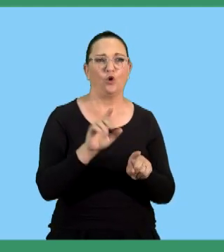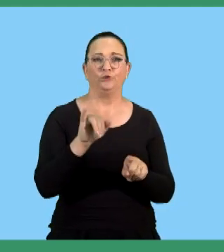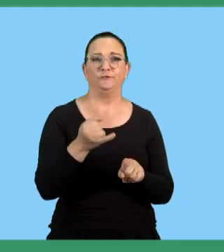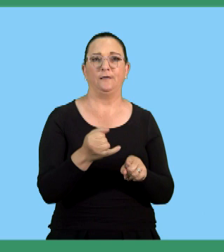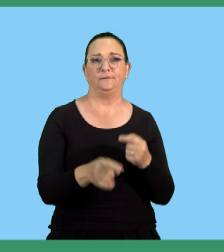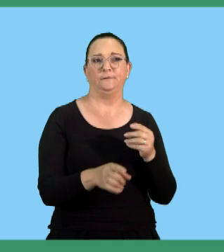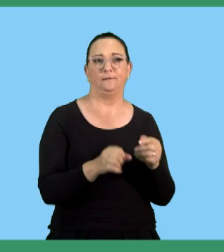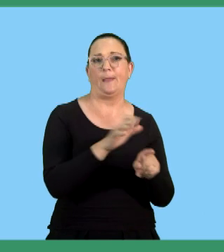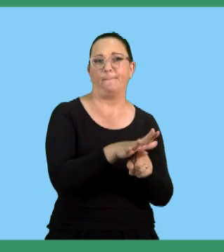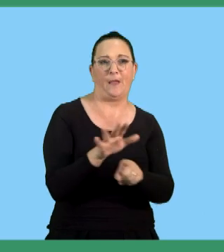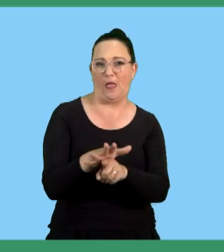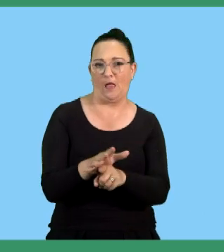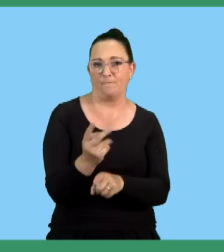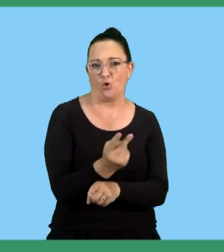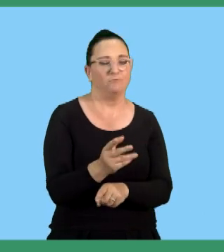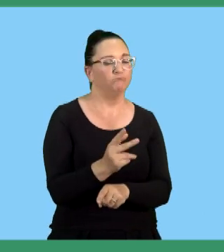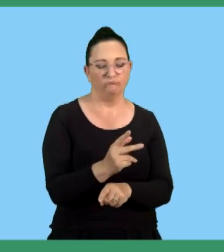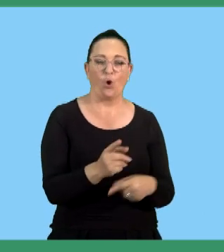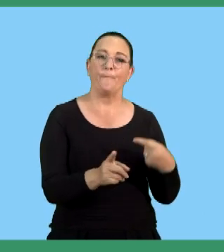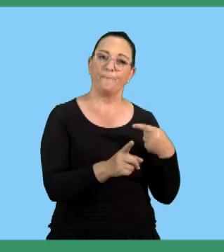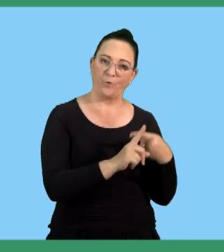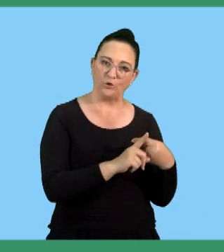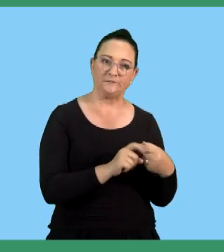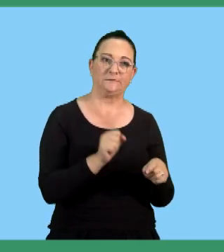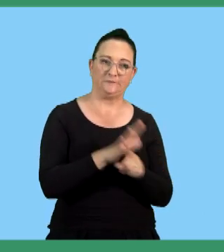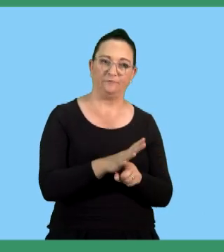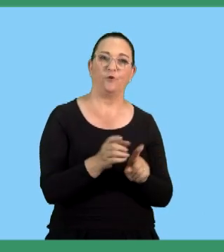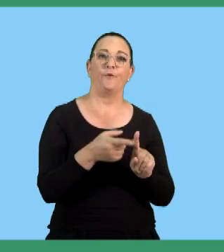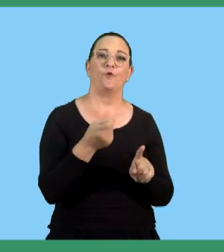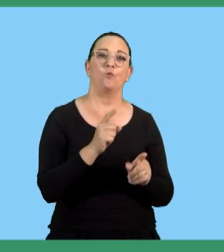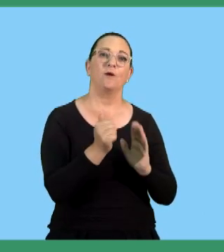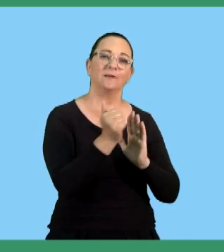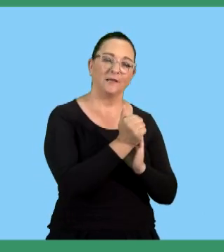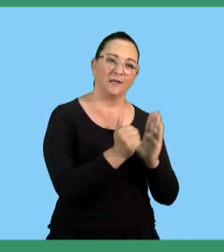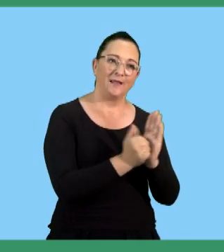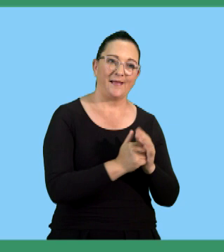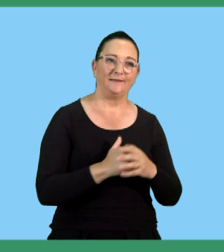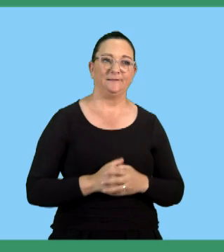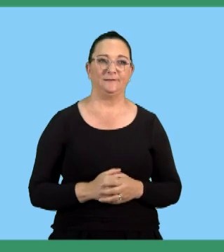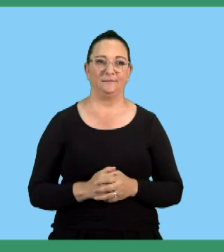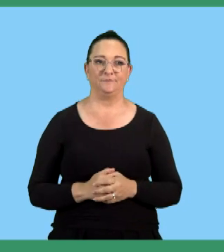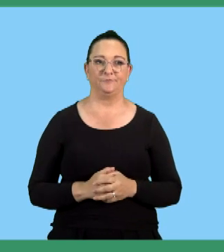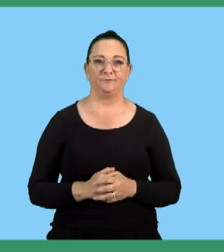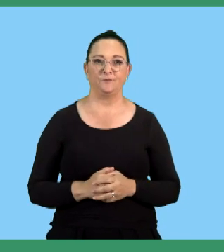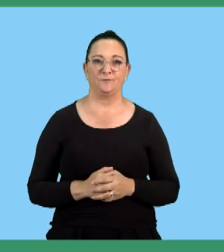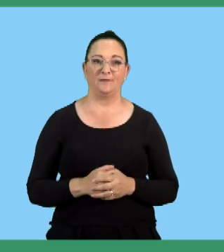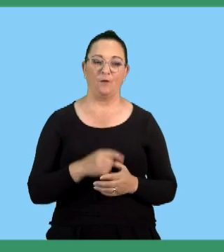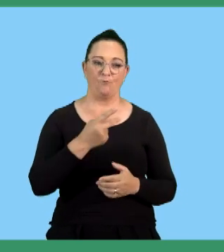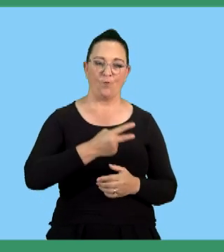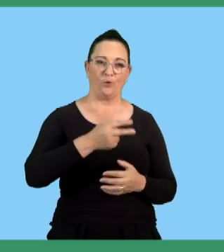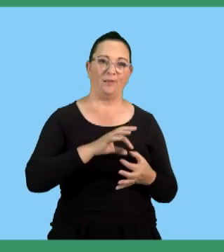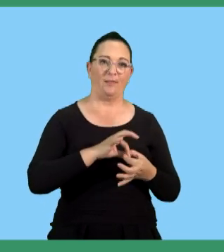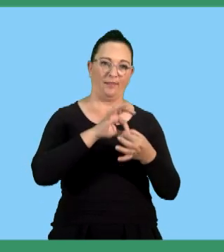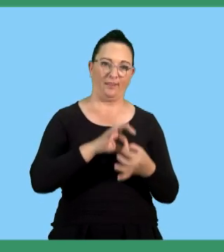just impact, but you're being told a positive impact of the act that is identified in A. So meaning